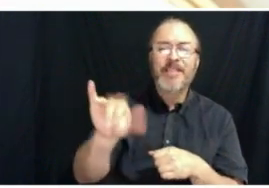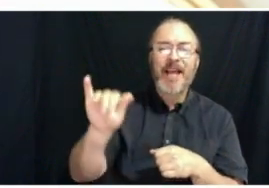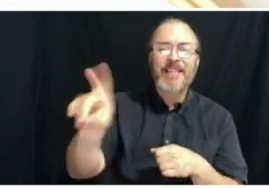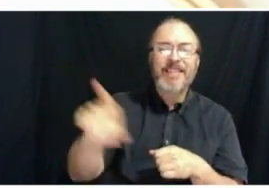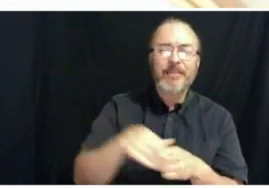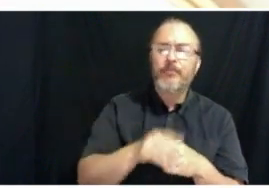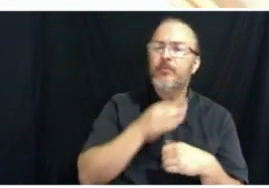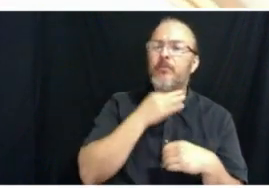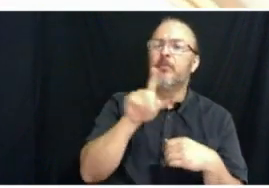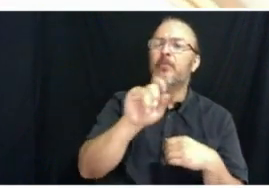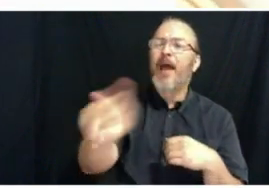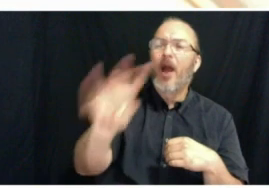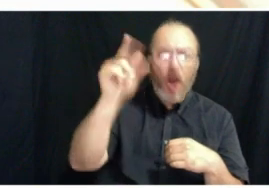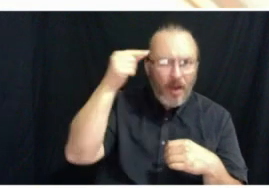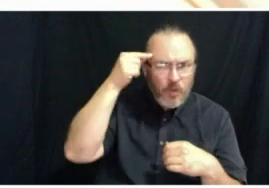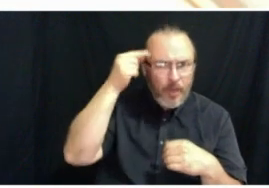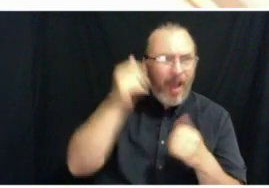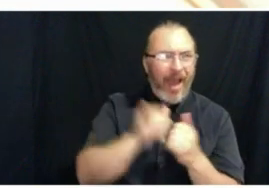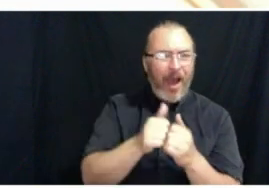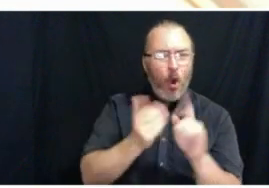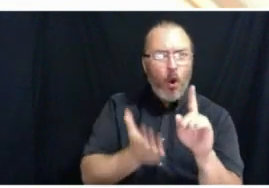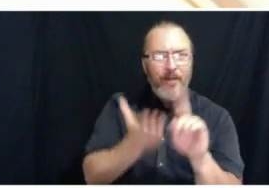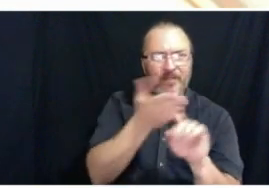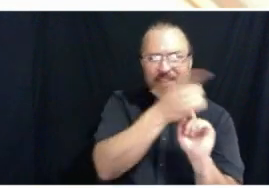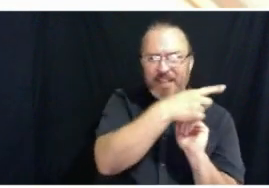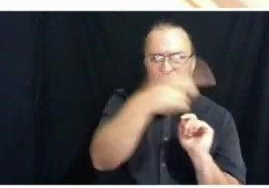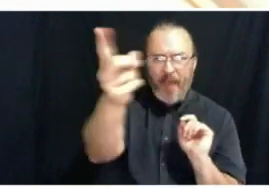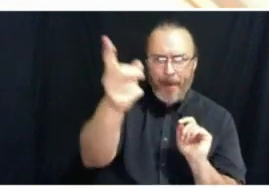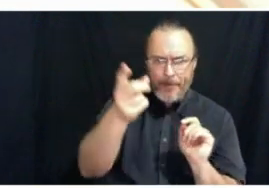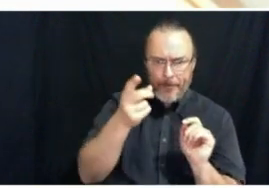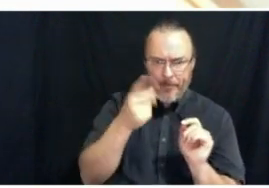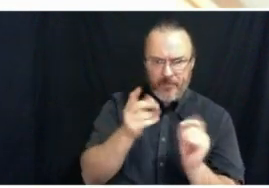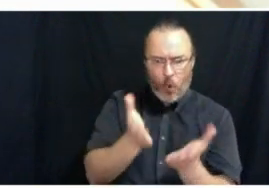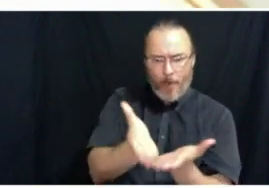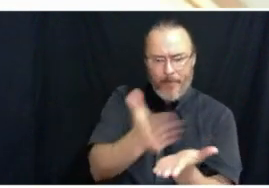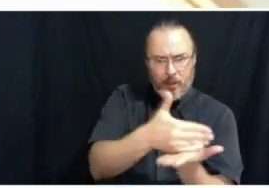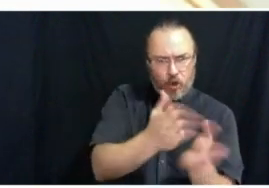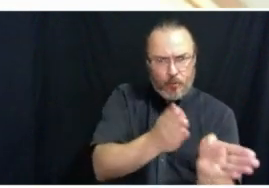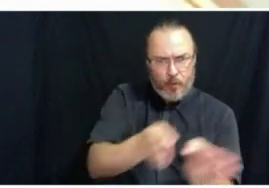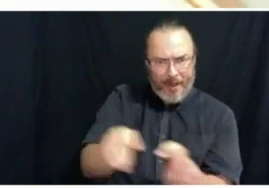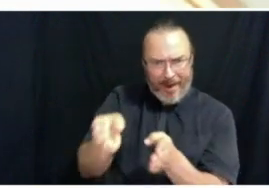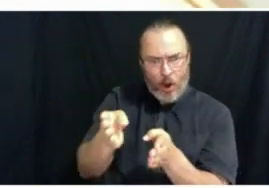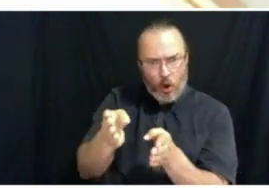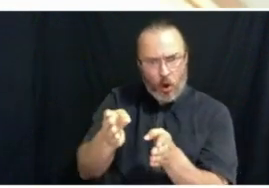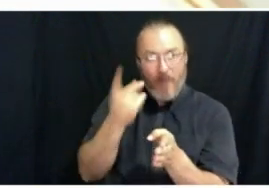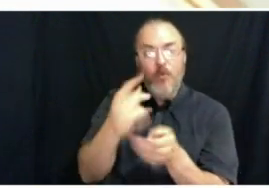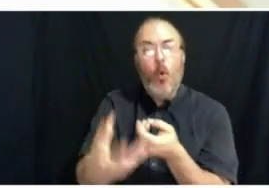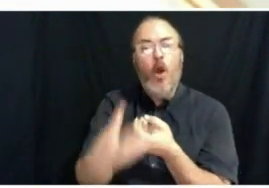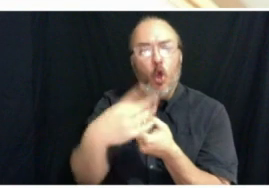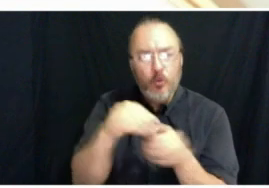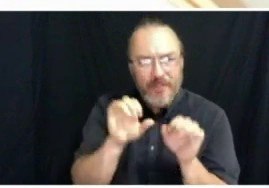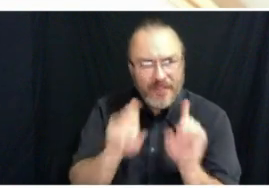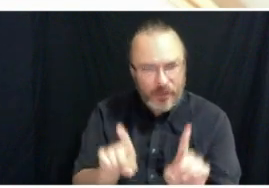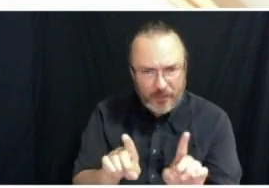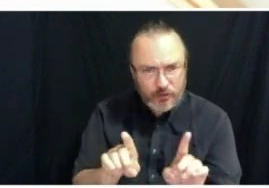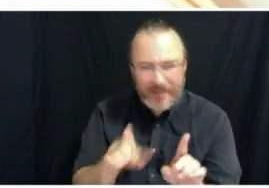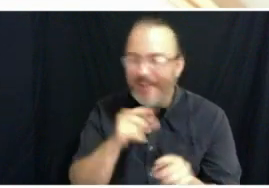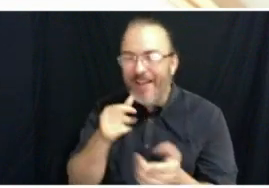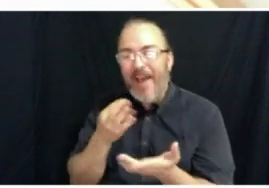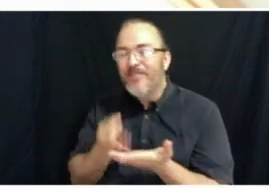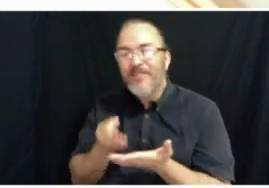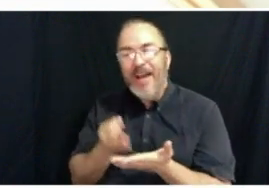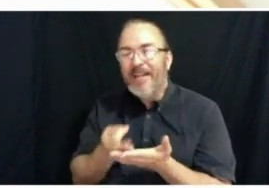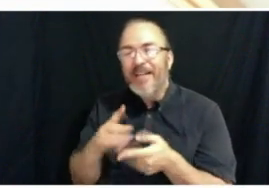be persuaded to budget for inclusive education rather than financing